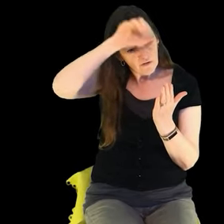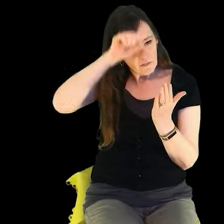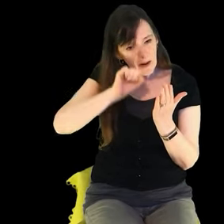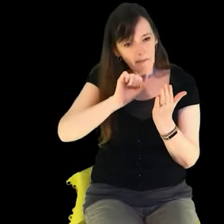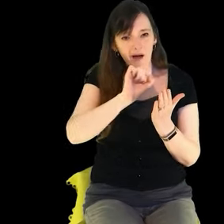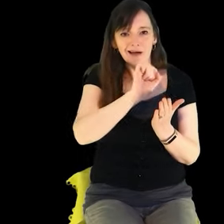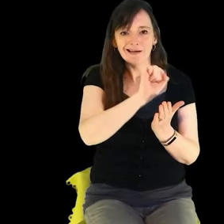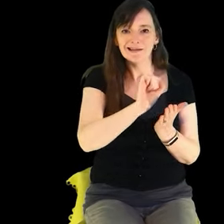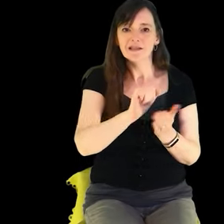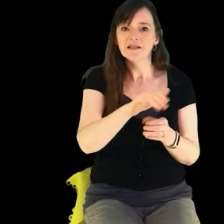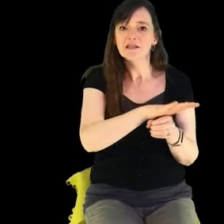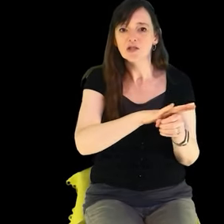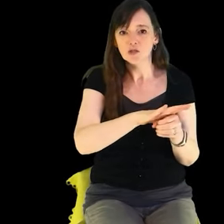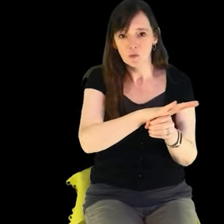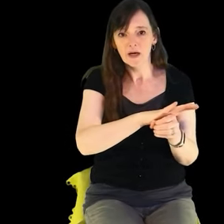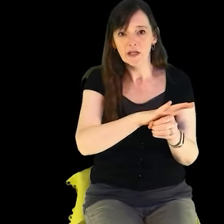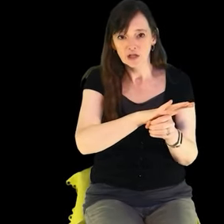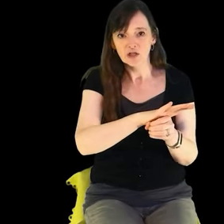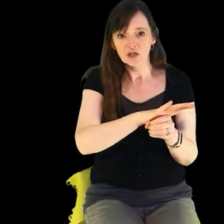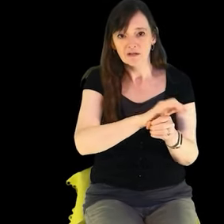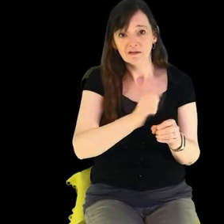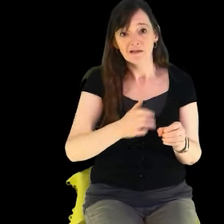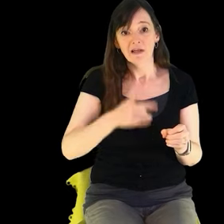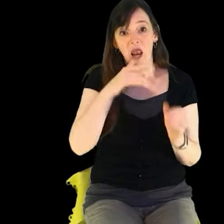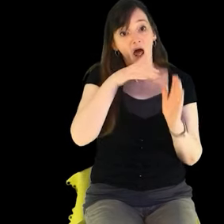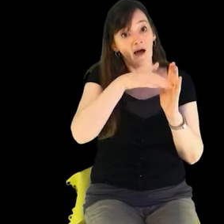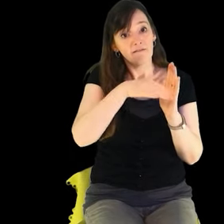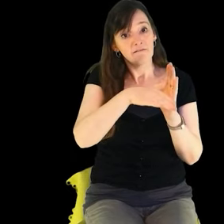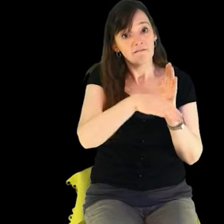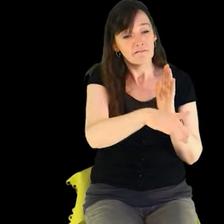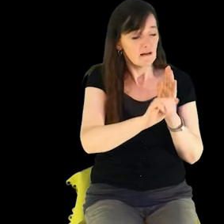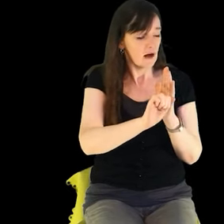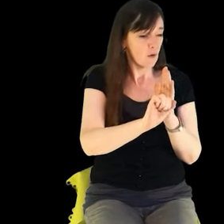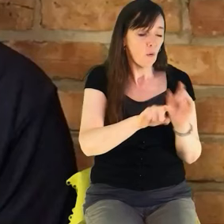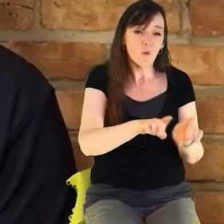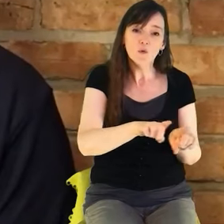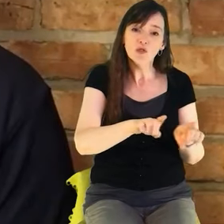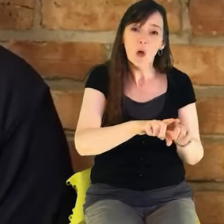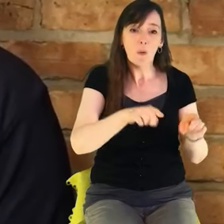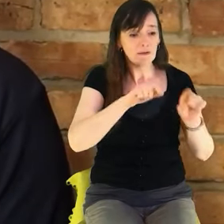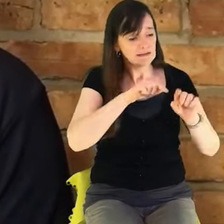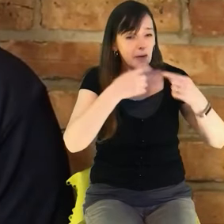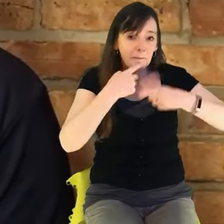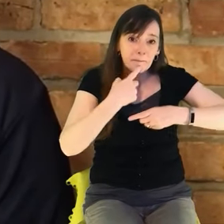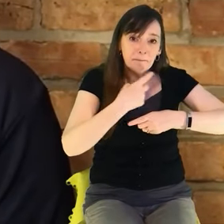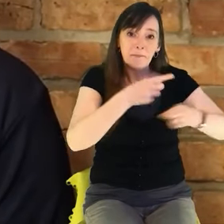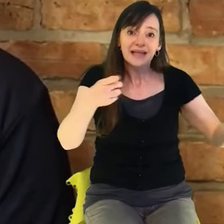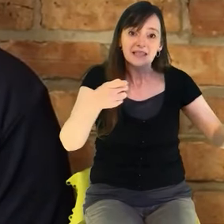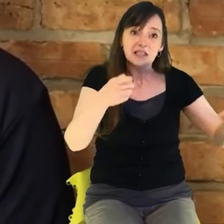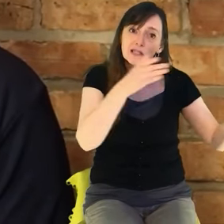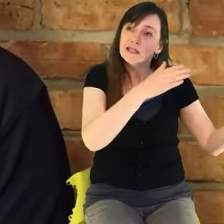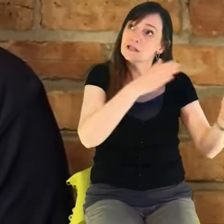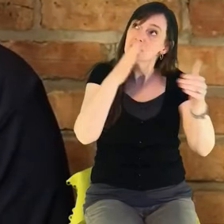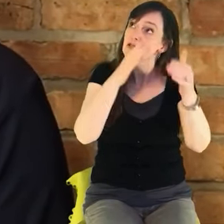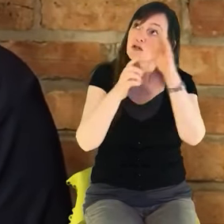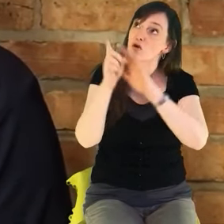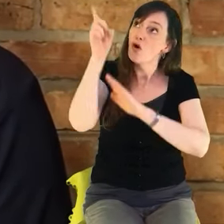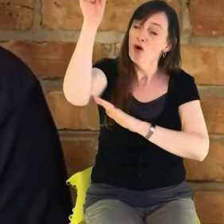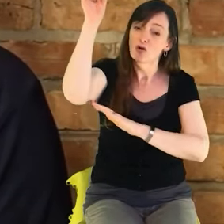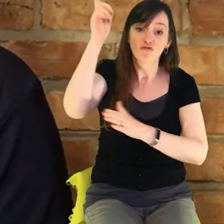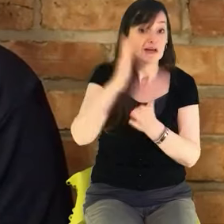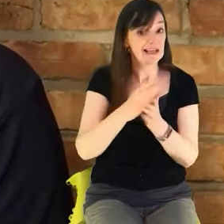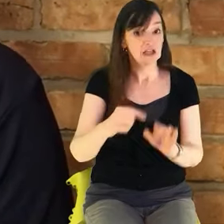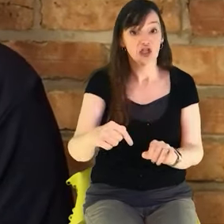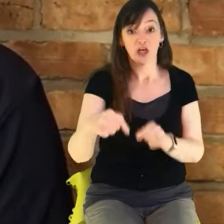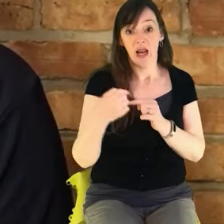as he was writing this, and the message of God that he brings as he writes it. A challenge to each of